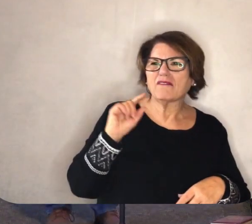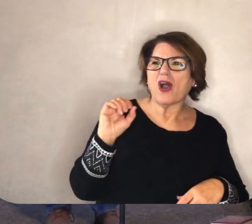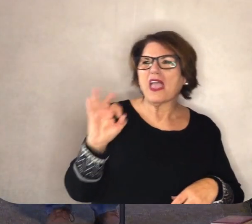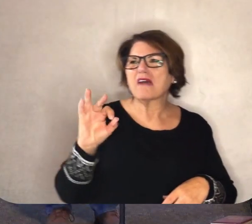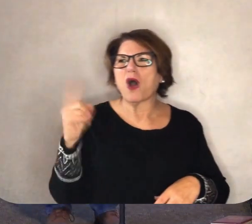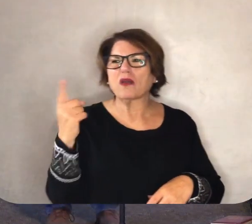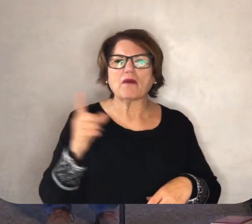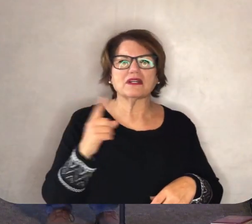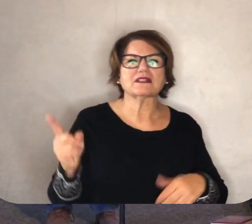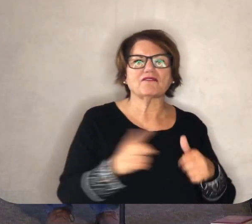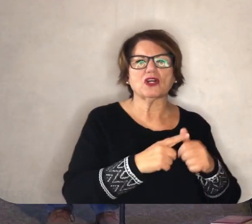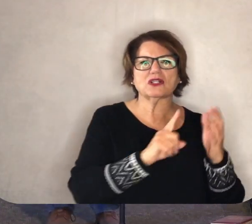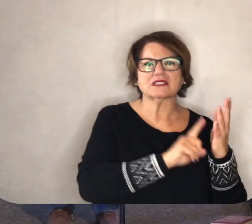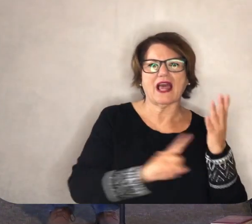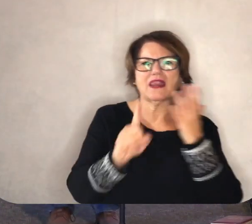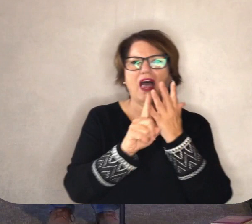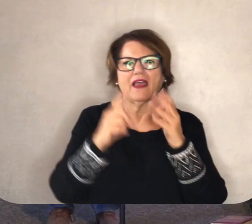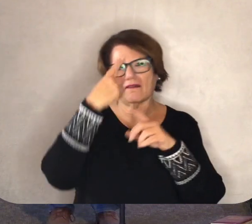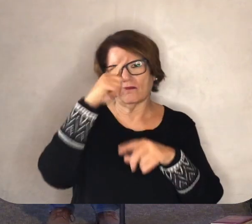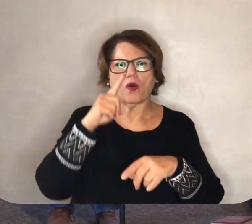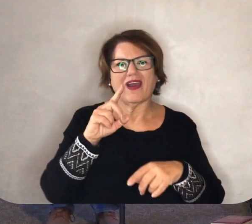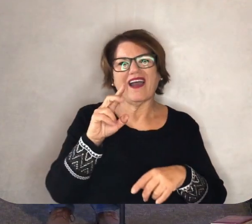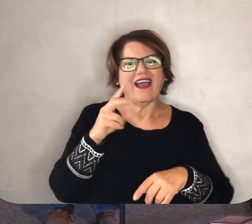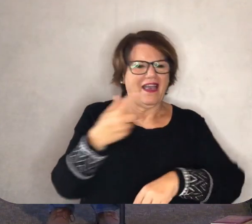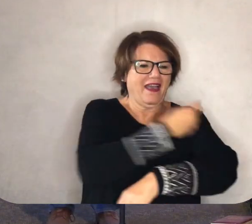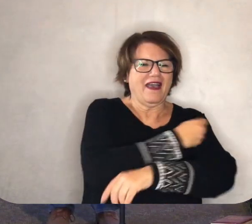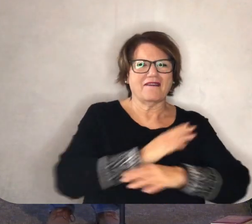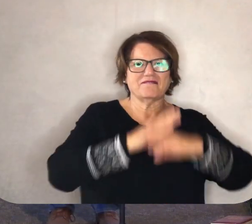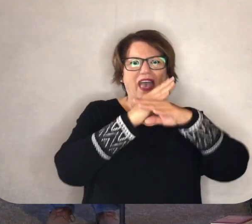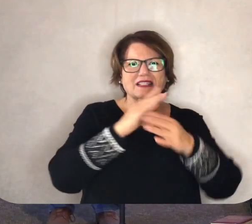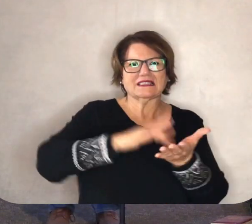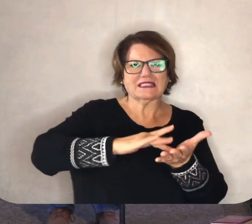If only, if only, if only. And I have them too.